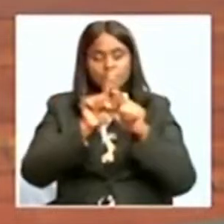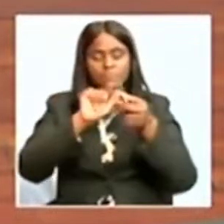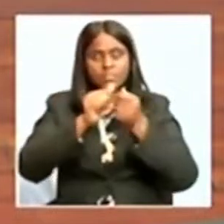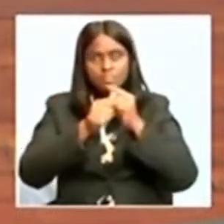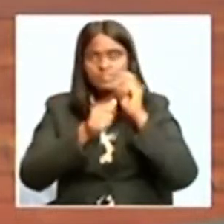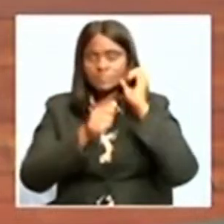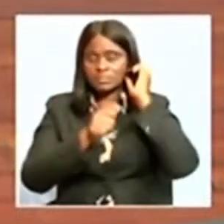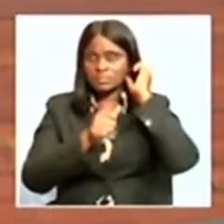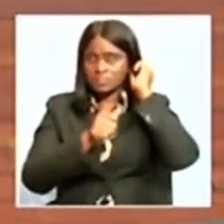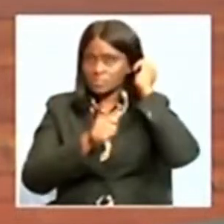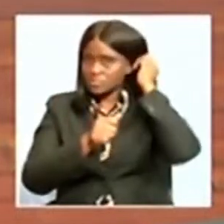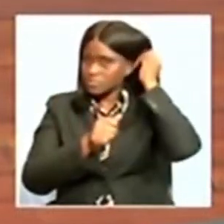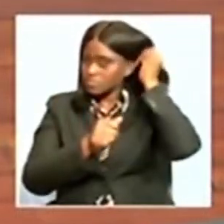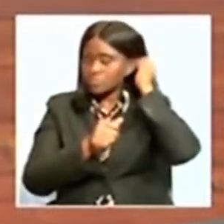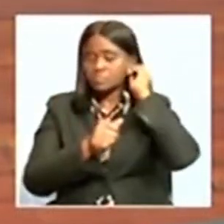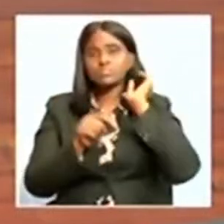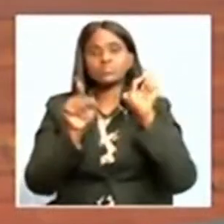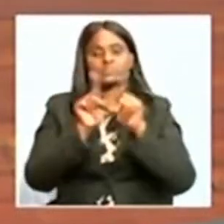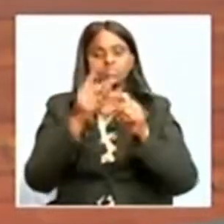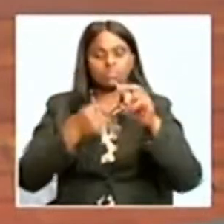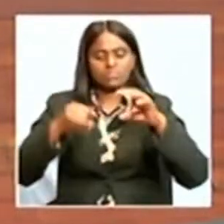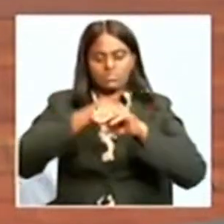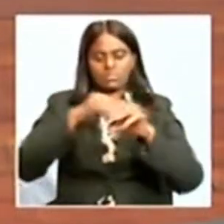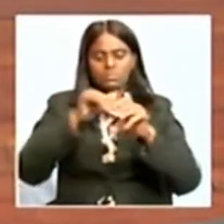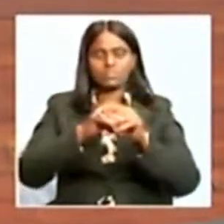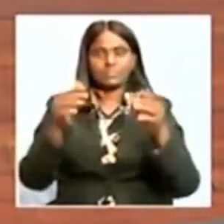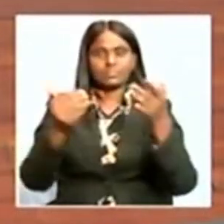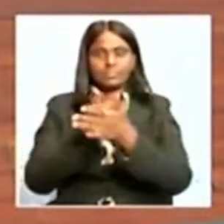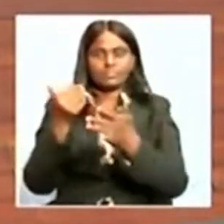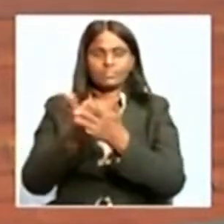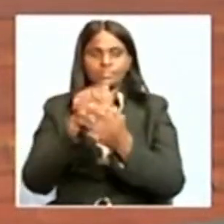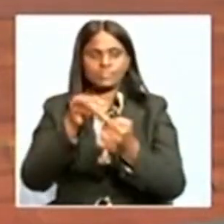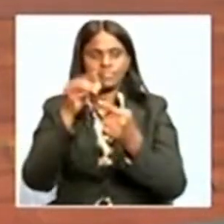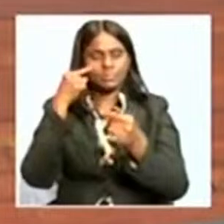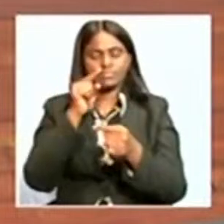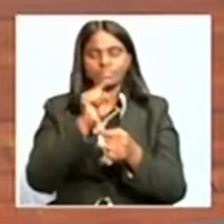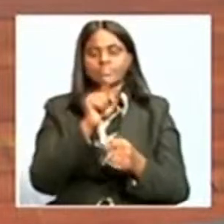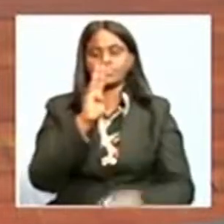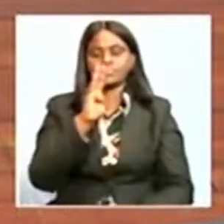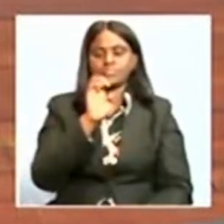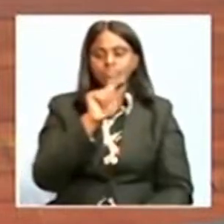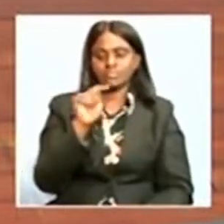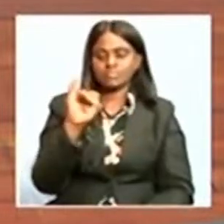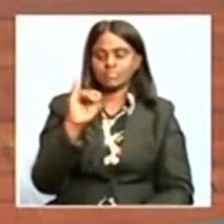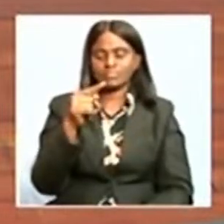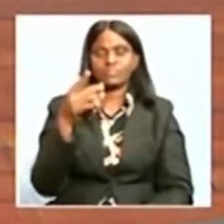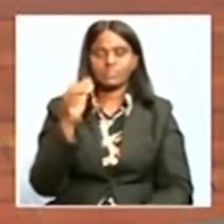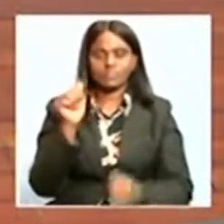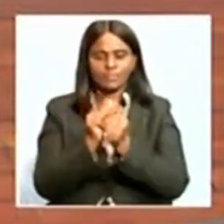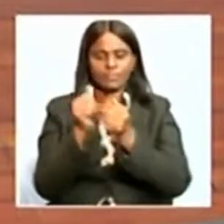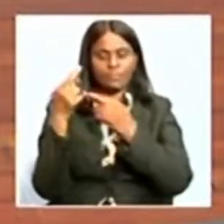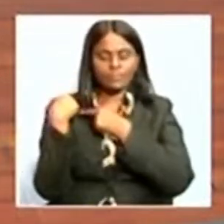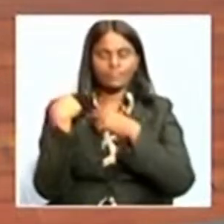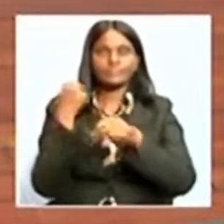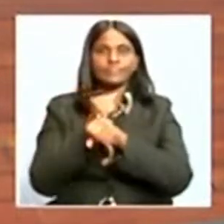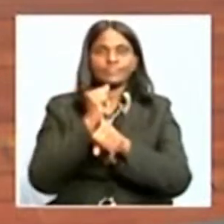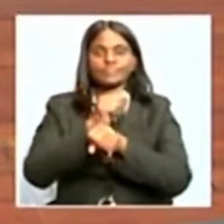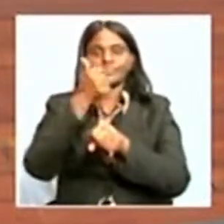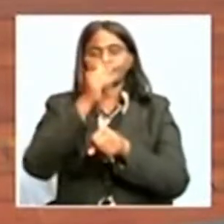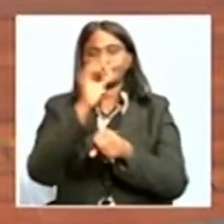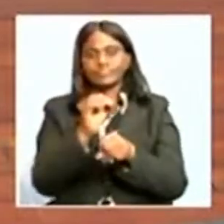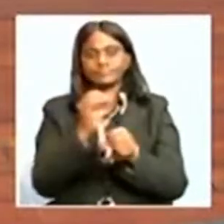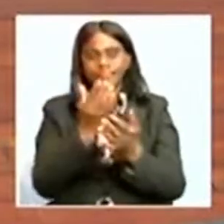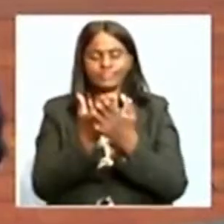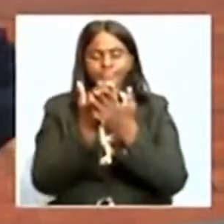8th schedule so as to include a new heading specifically for betting with a duty rate of 10%.